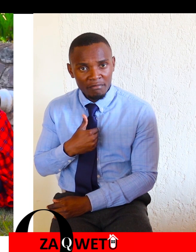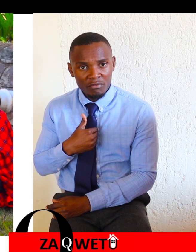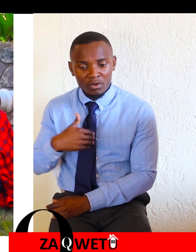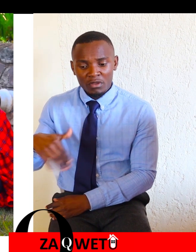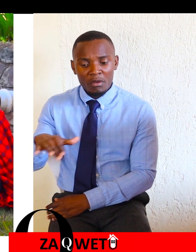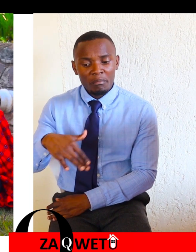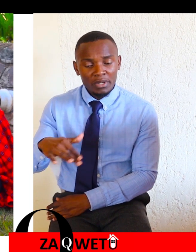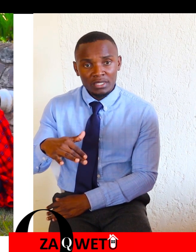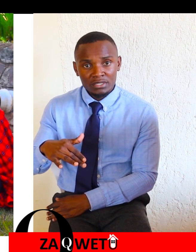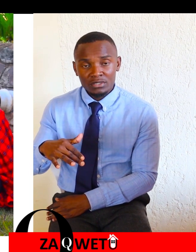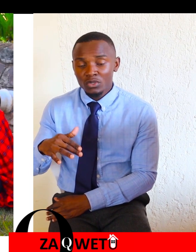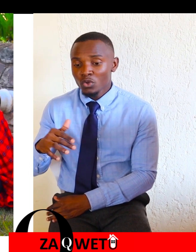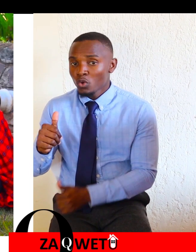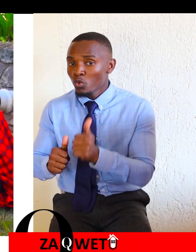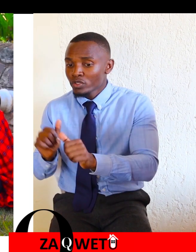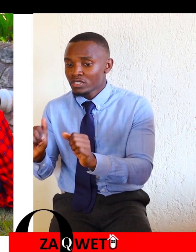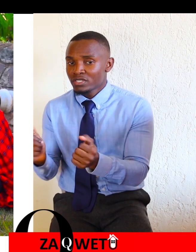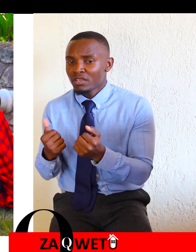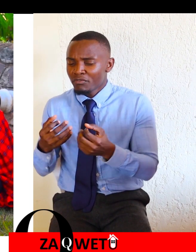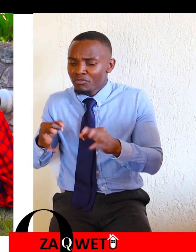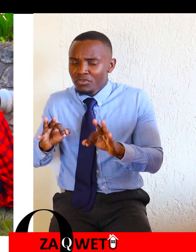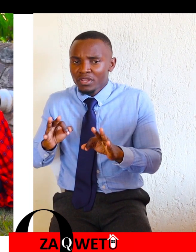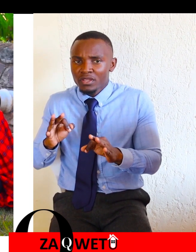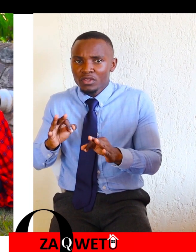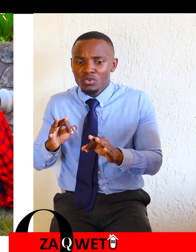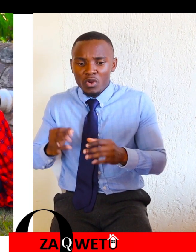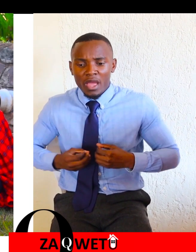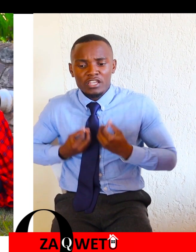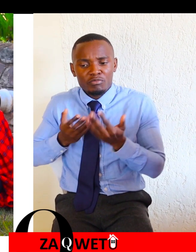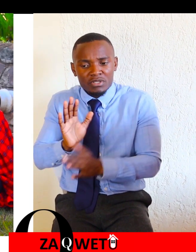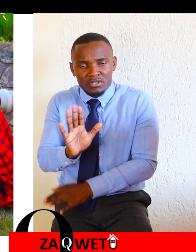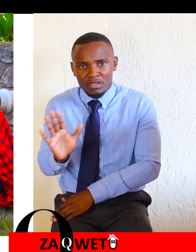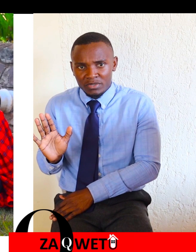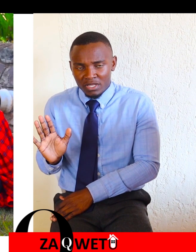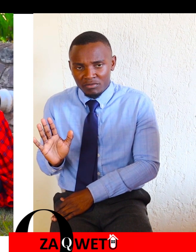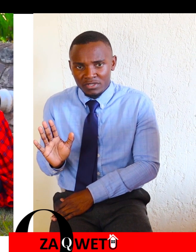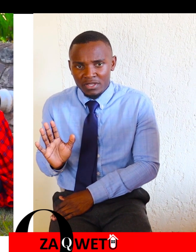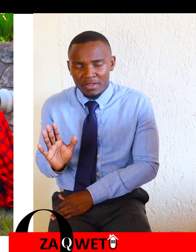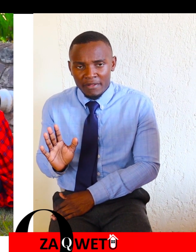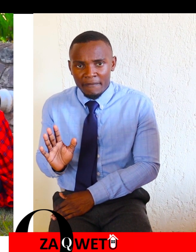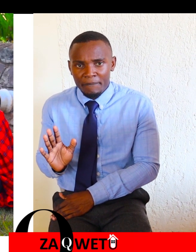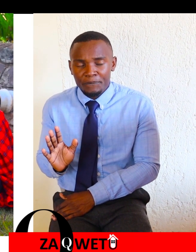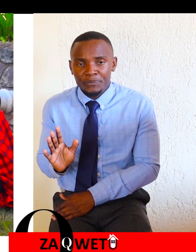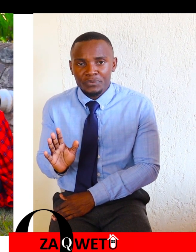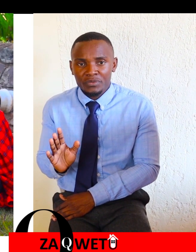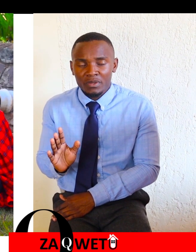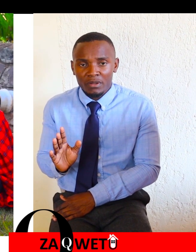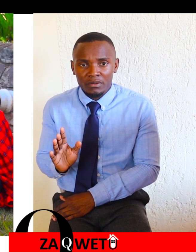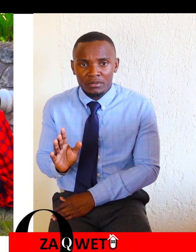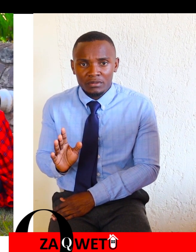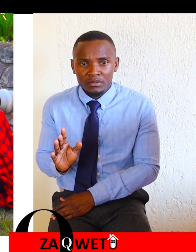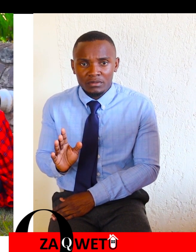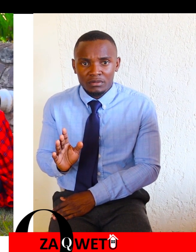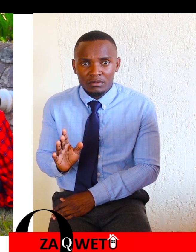has this space that you can call a safe space, where they're free to be themselves in